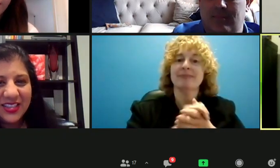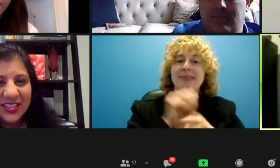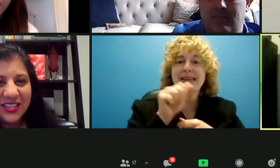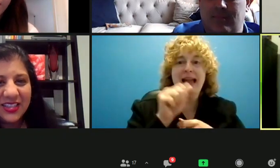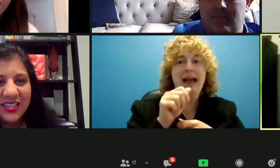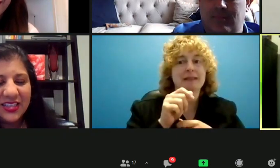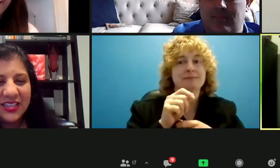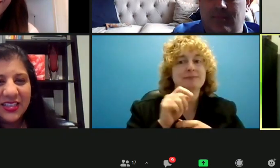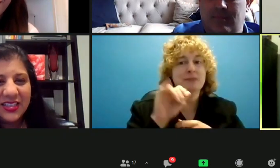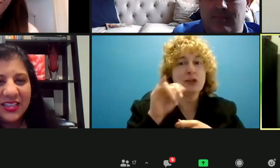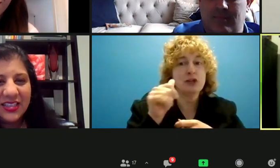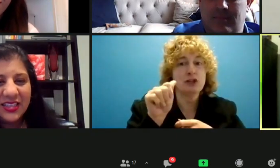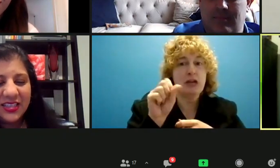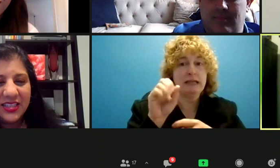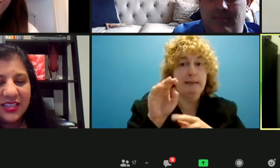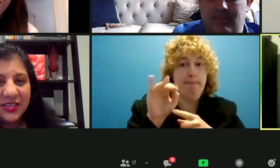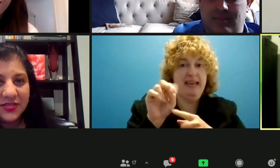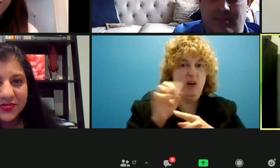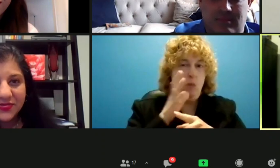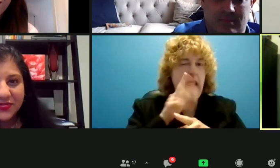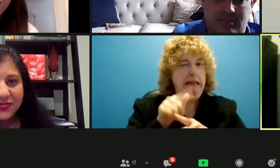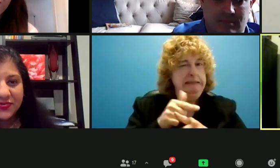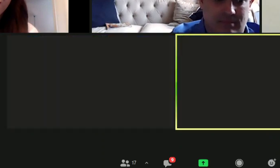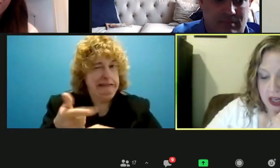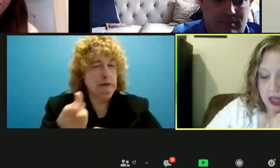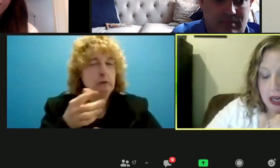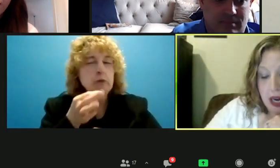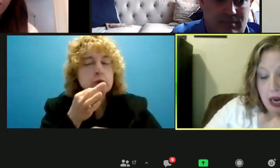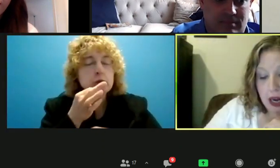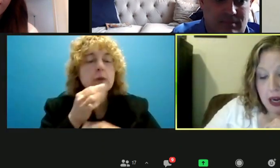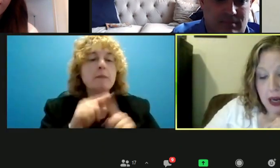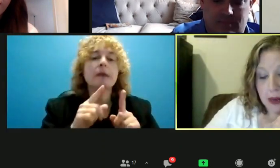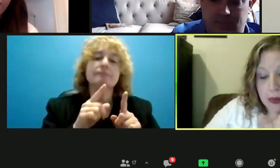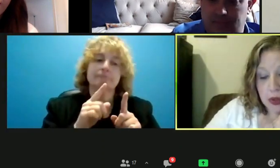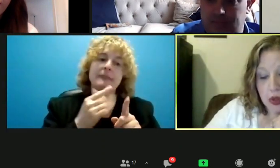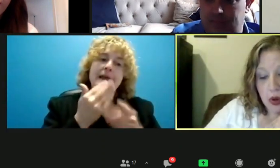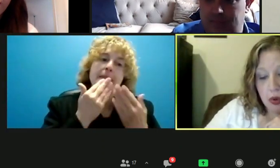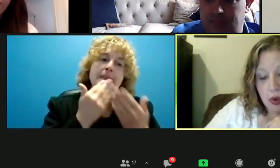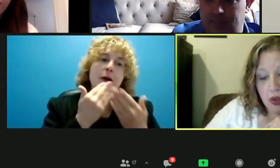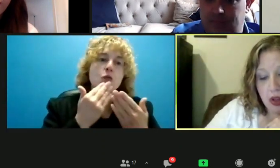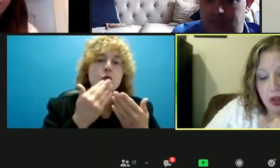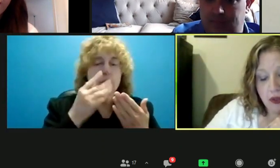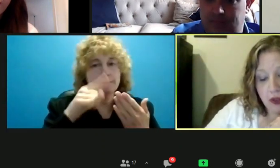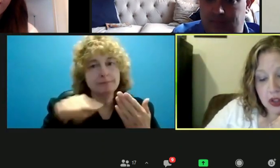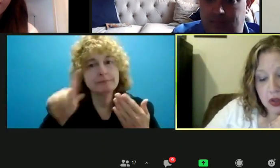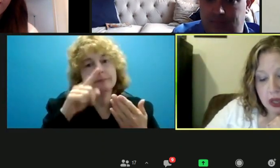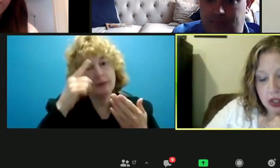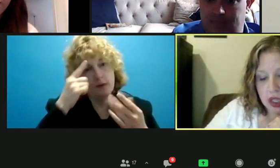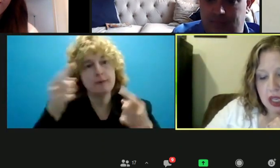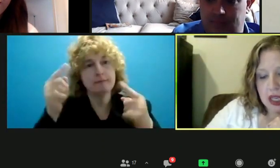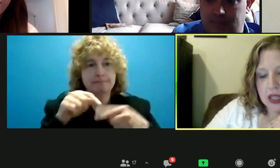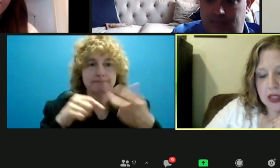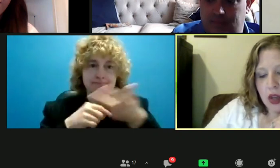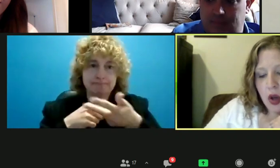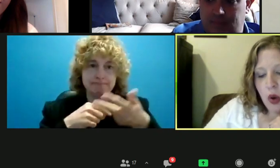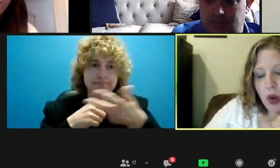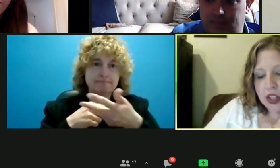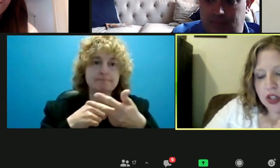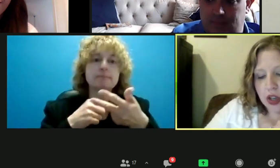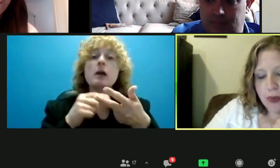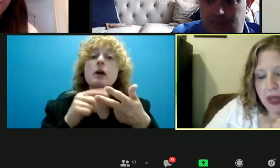deck. Hi, everyone. Thank you so much for being here. So the first question